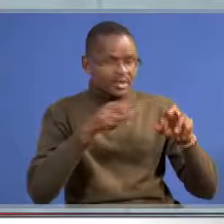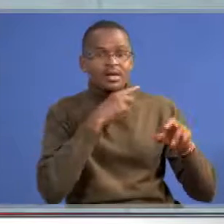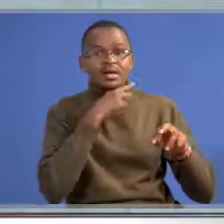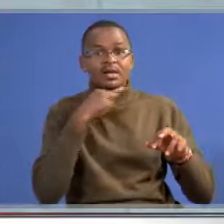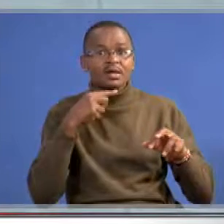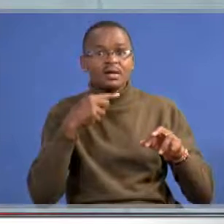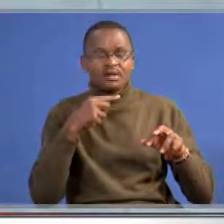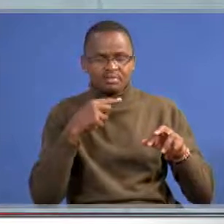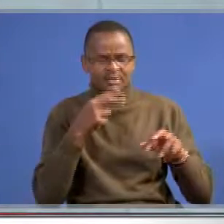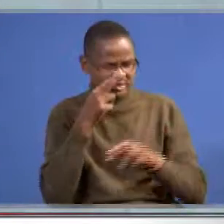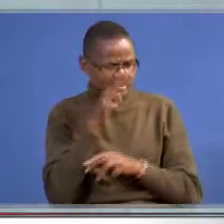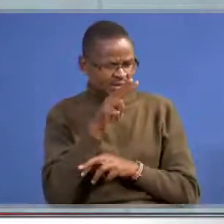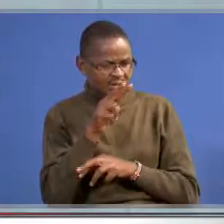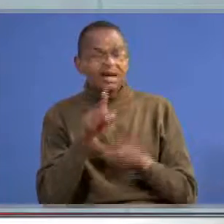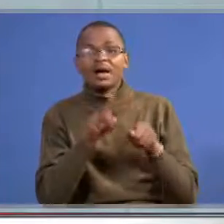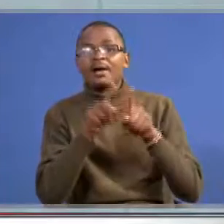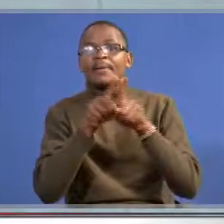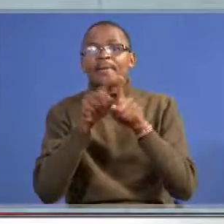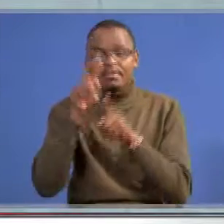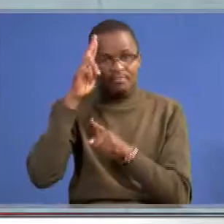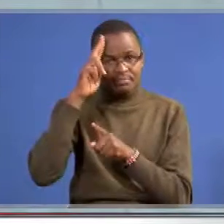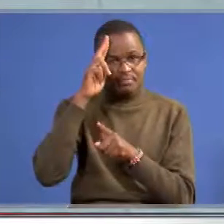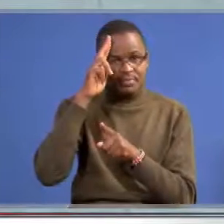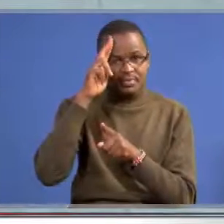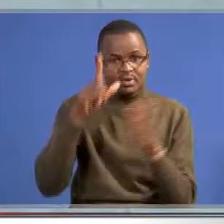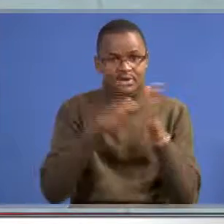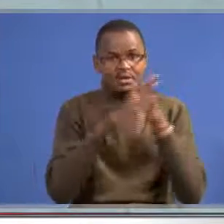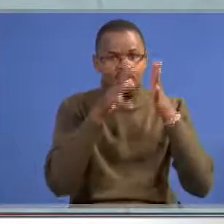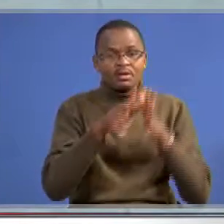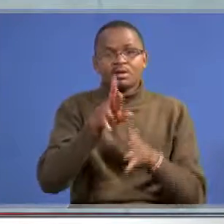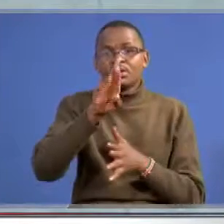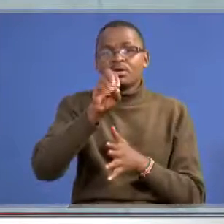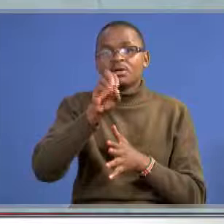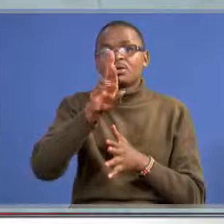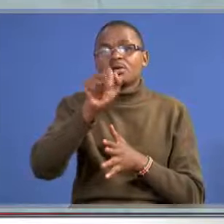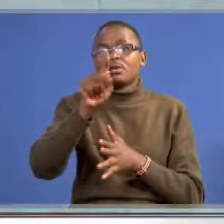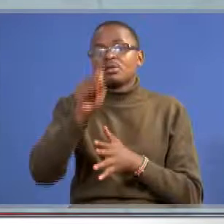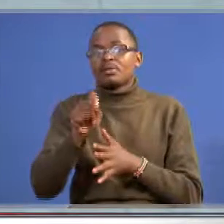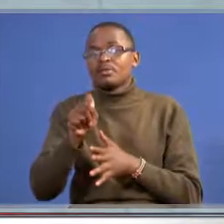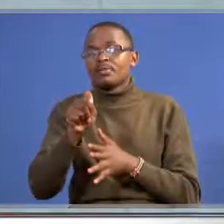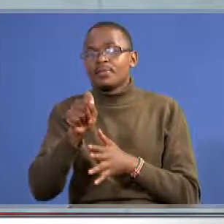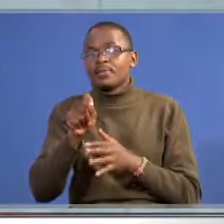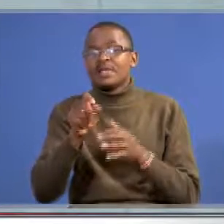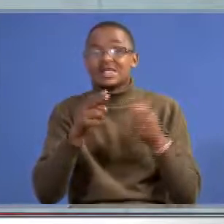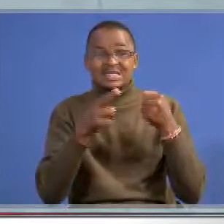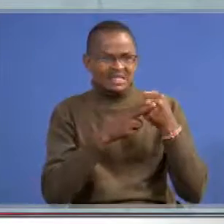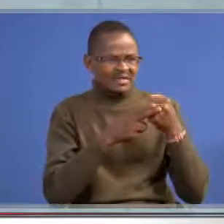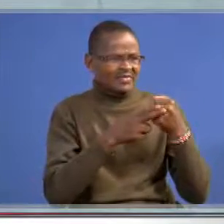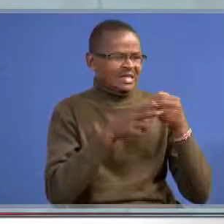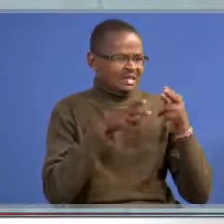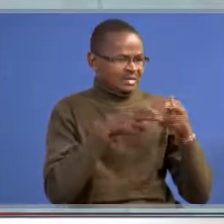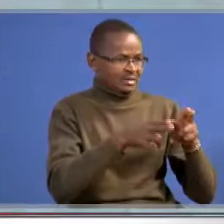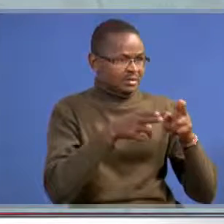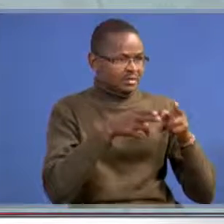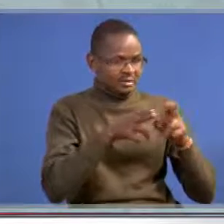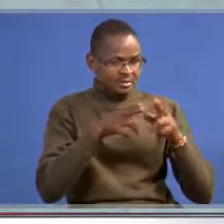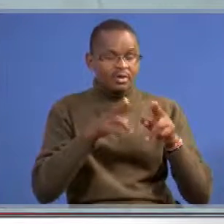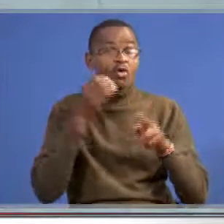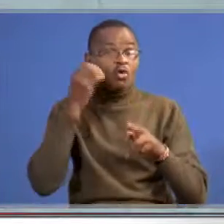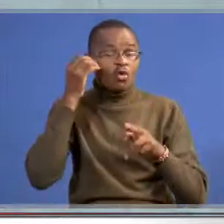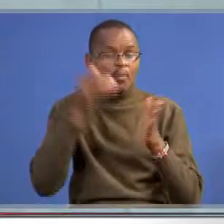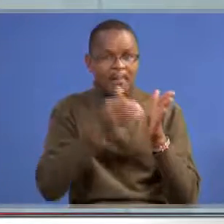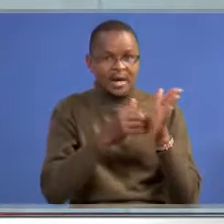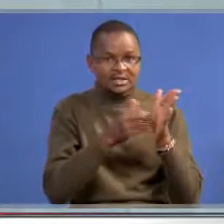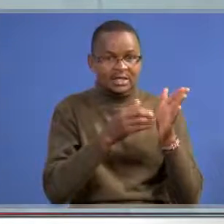murder and locked up as a suspect. Lawyer Robert Chesang was shot 7 times in their Machakos home